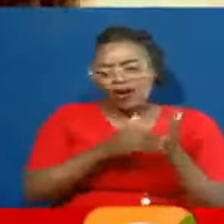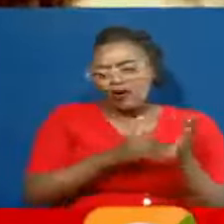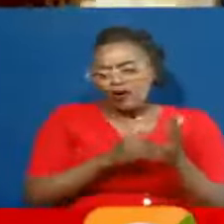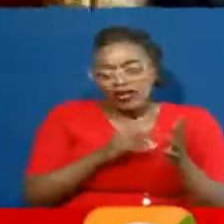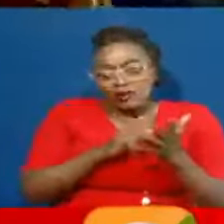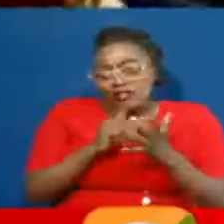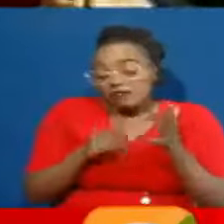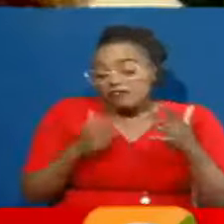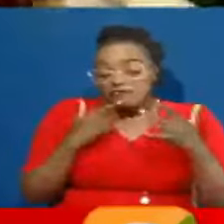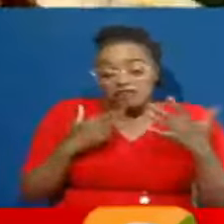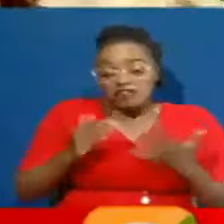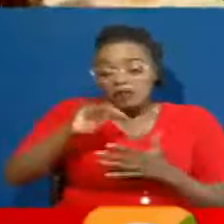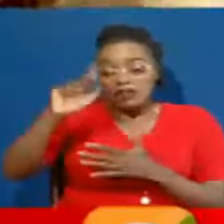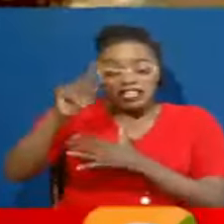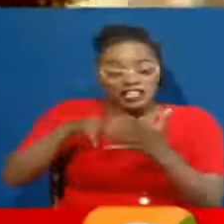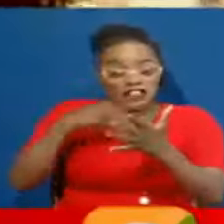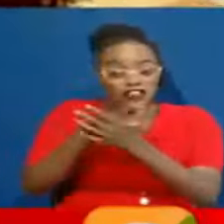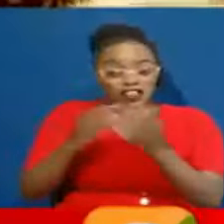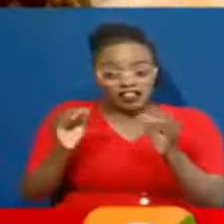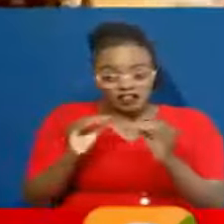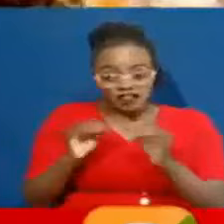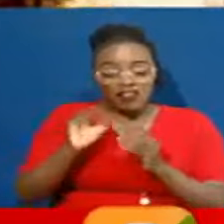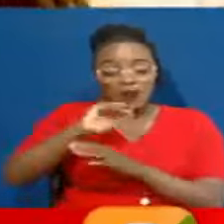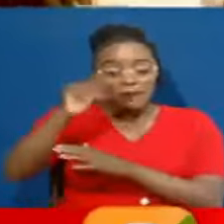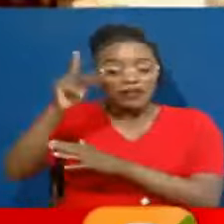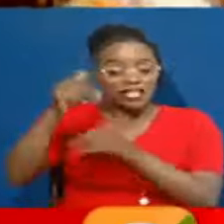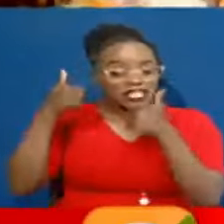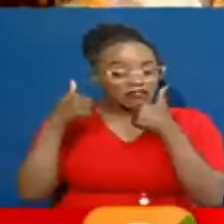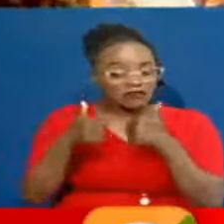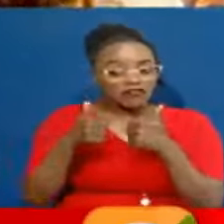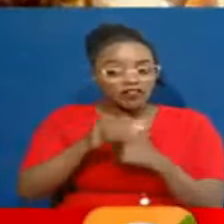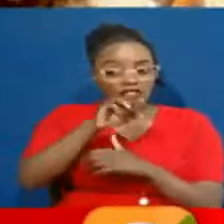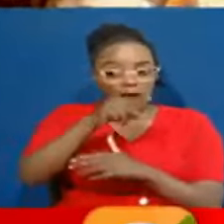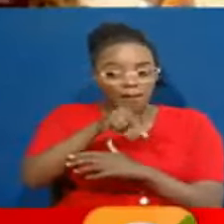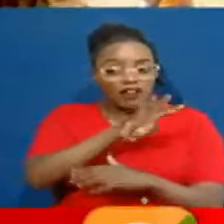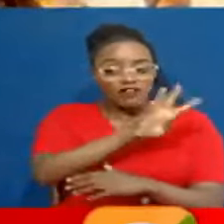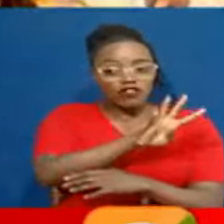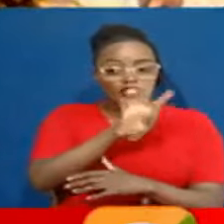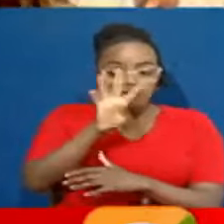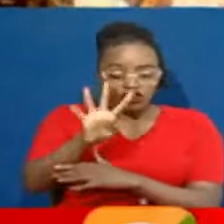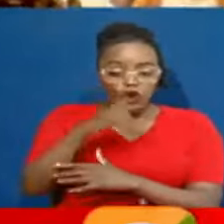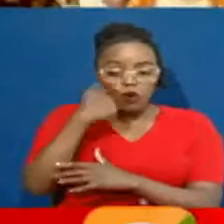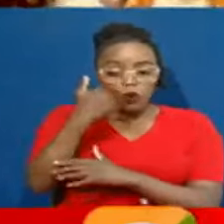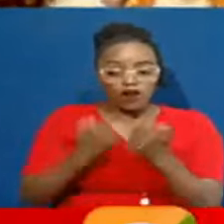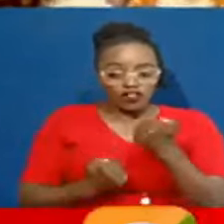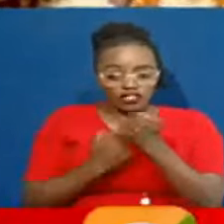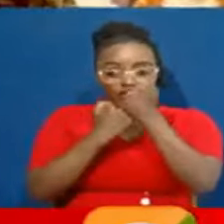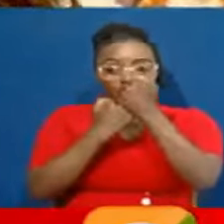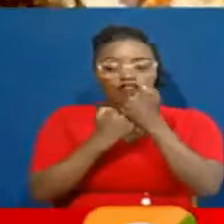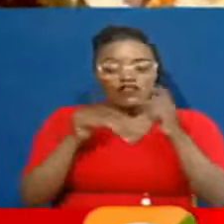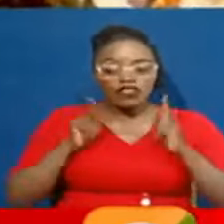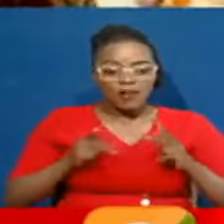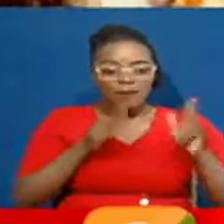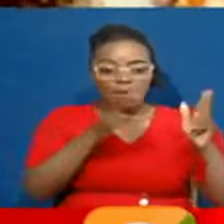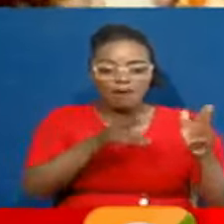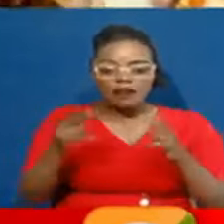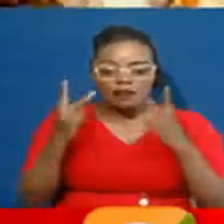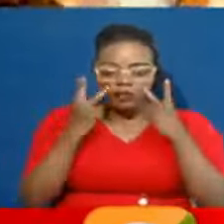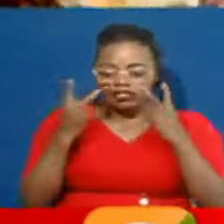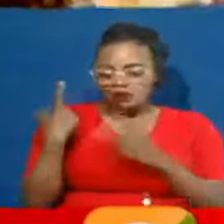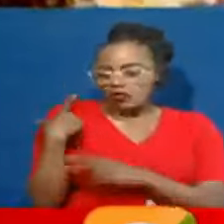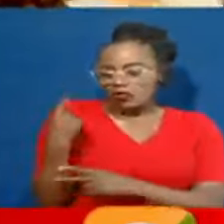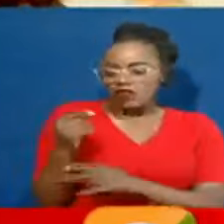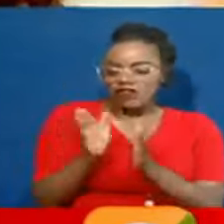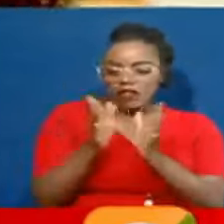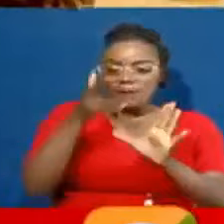hivyo tunasema mlima ujateleza, mlima uko imara. Kwa wale wabunge 44 ambao wameweza kusimama na Wajiko, we saw recently in